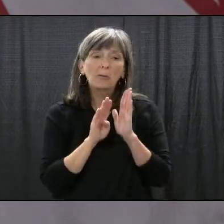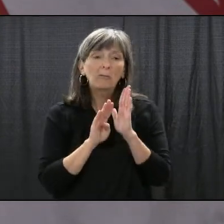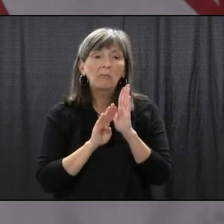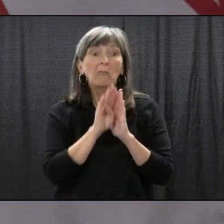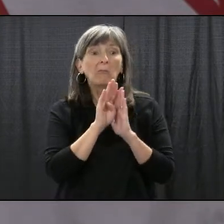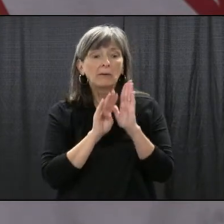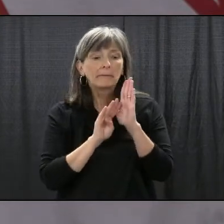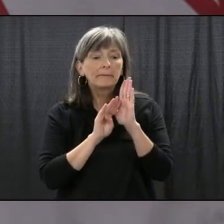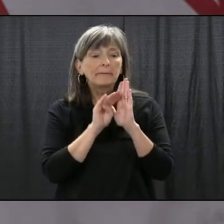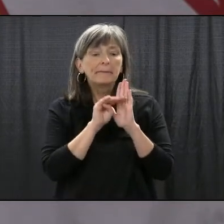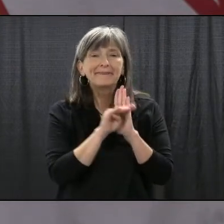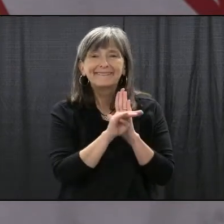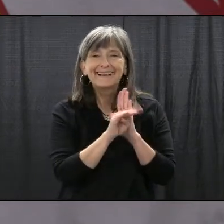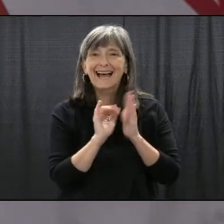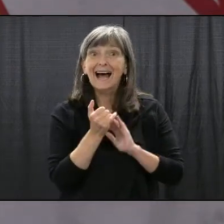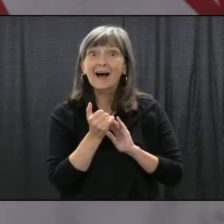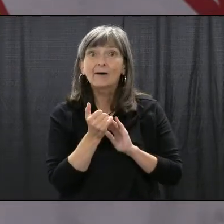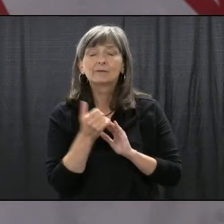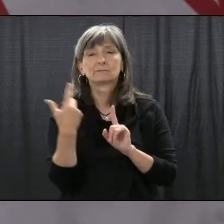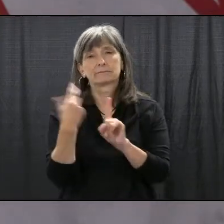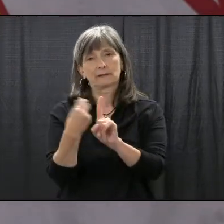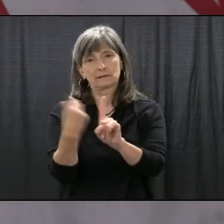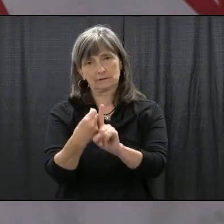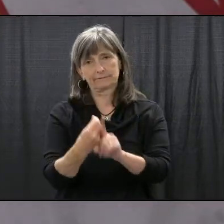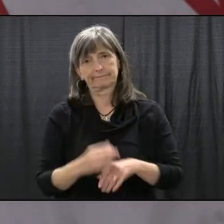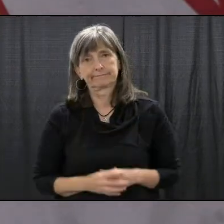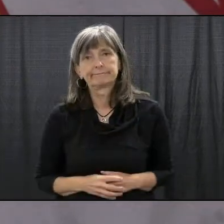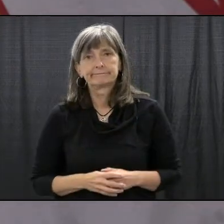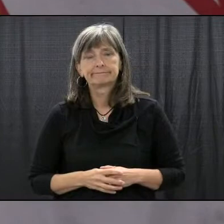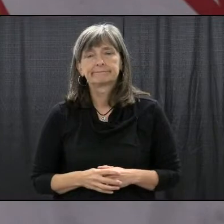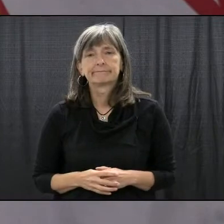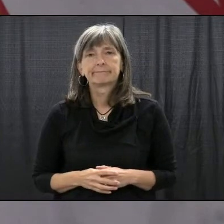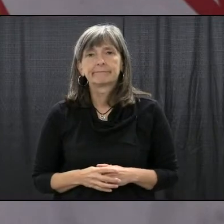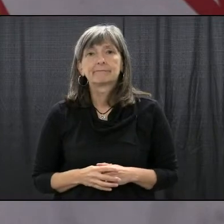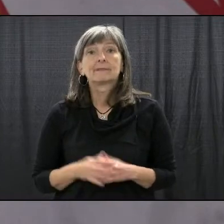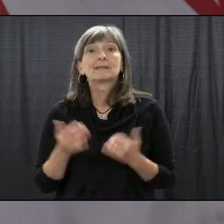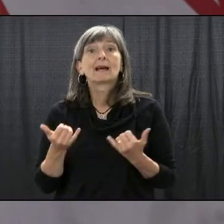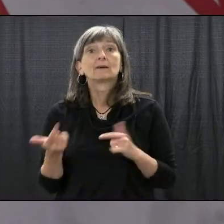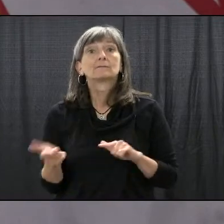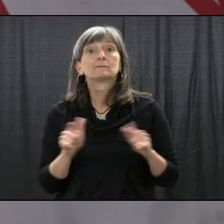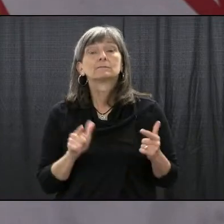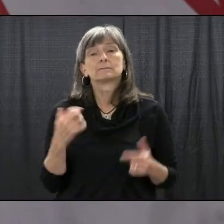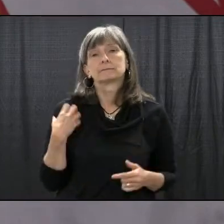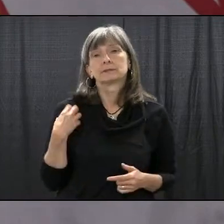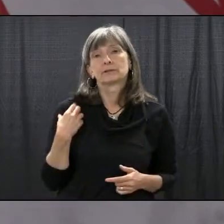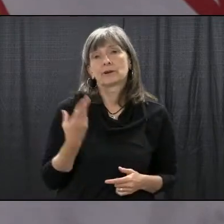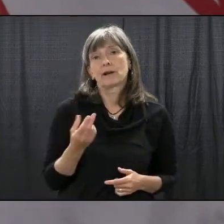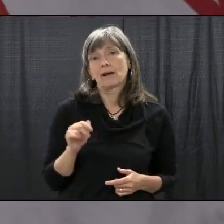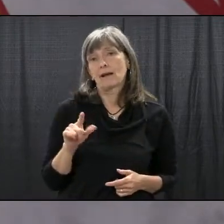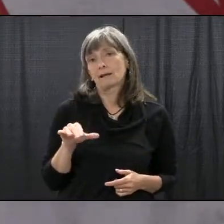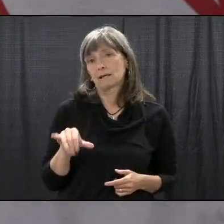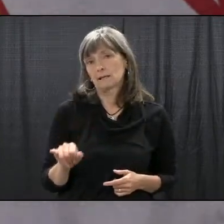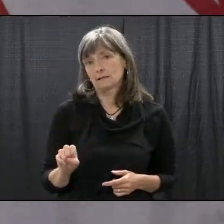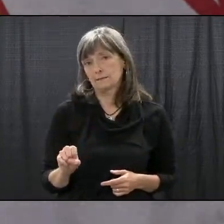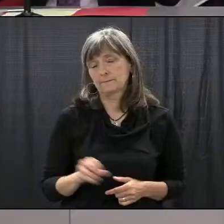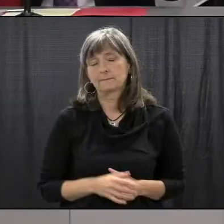So please, everyone, continue with the good efforts to get vaccinated. I'll turn things over now to Minister Haggie for some brief